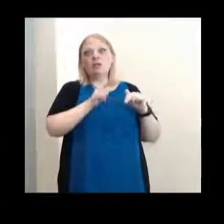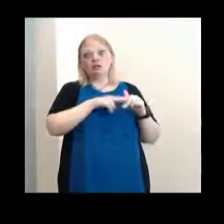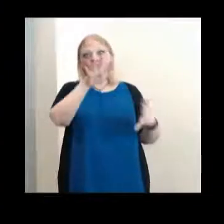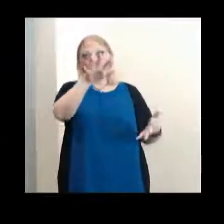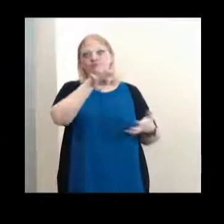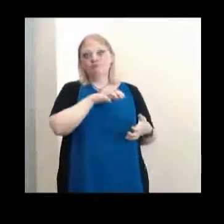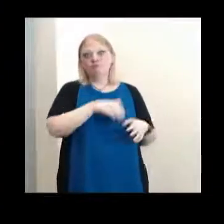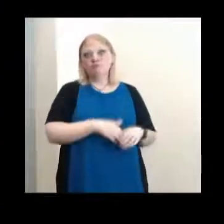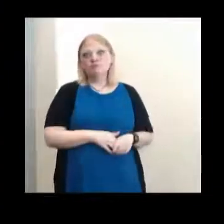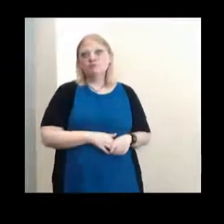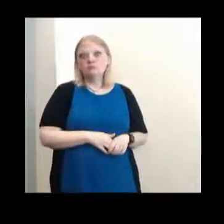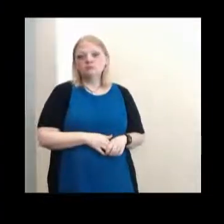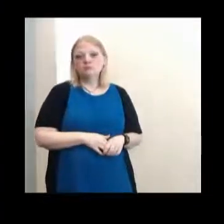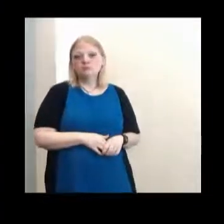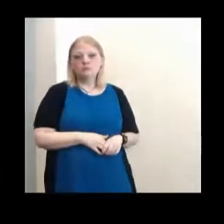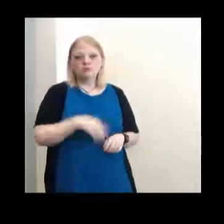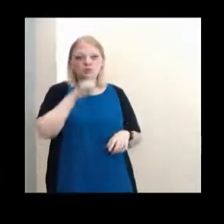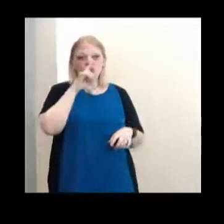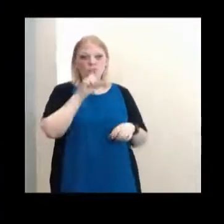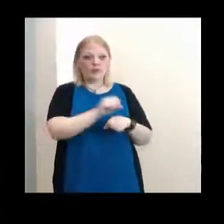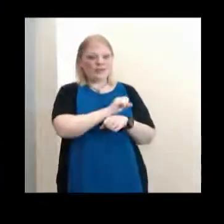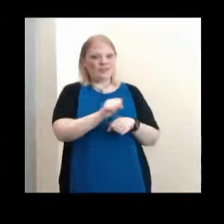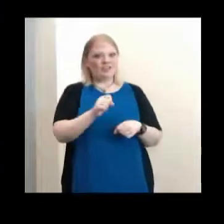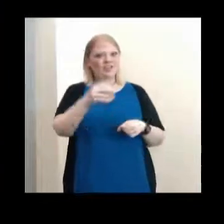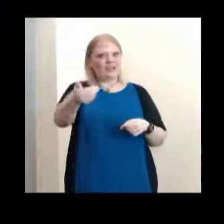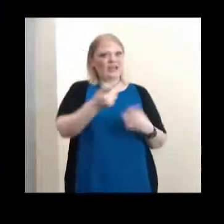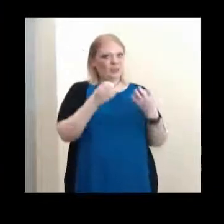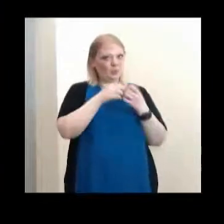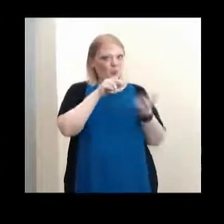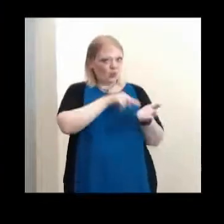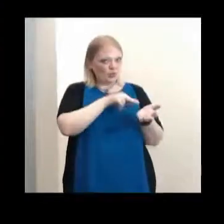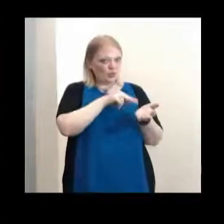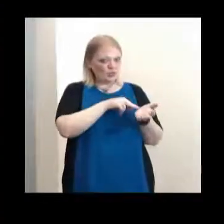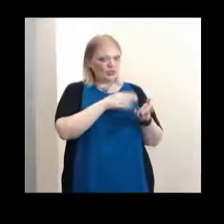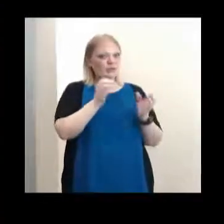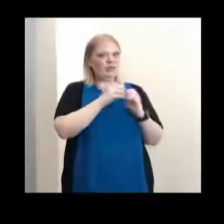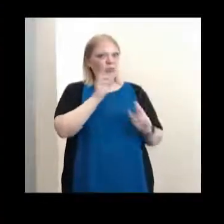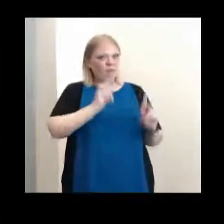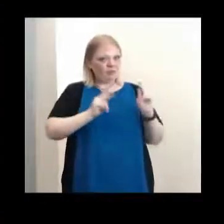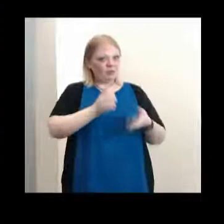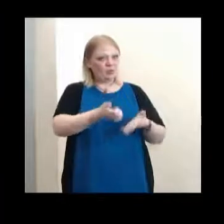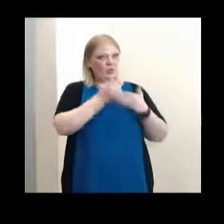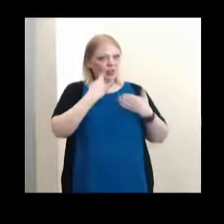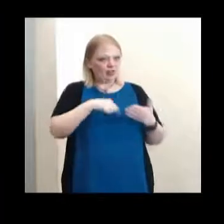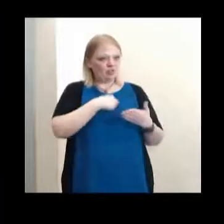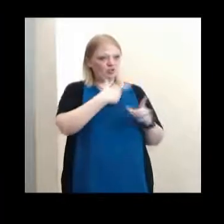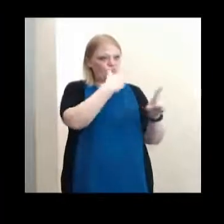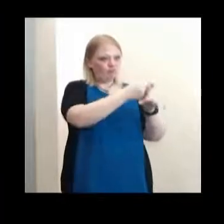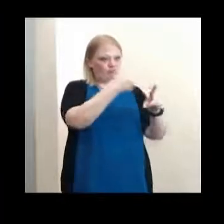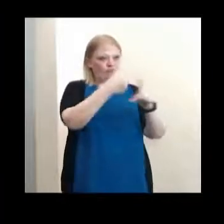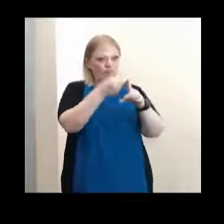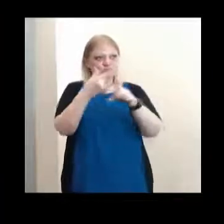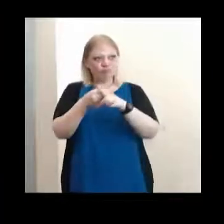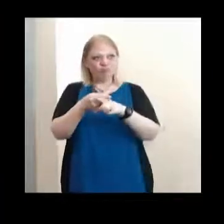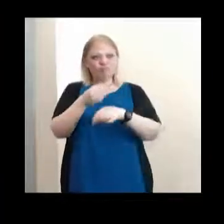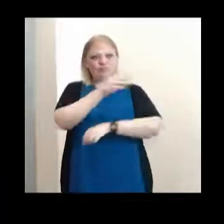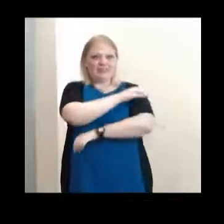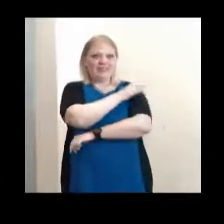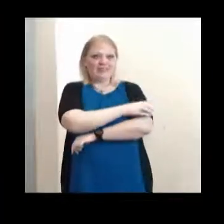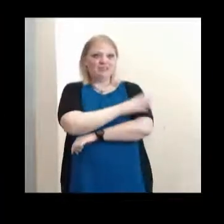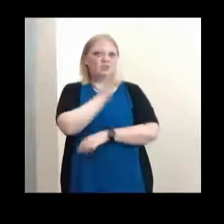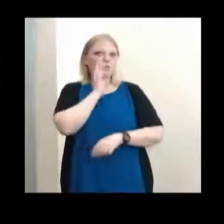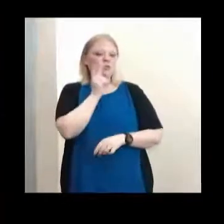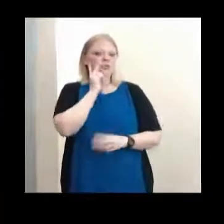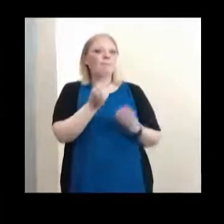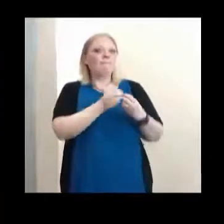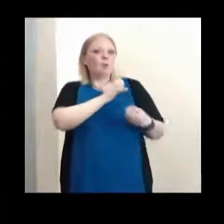doses. And we've actually retained more nurses and more parties to help us administer those at our clinics. So you're going to be seeing